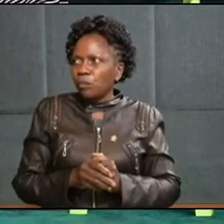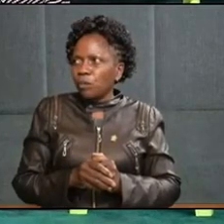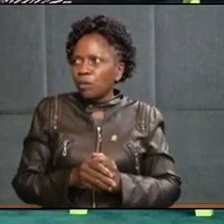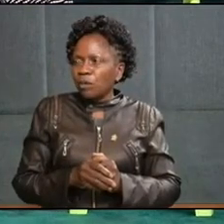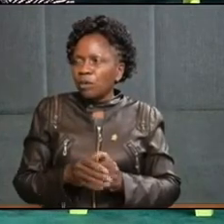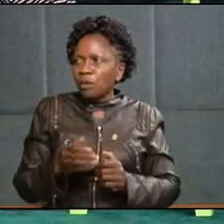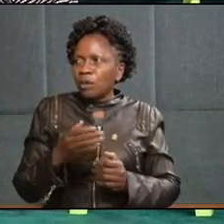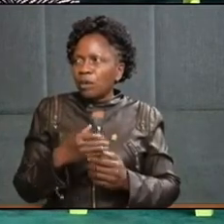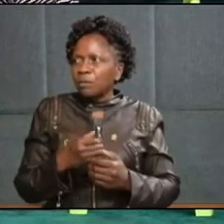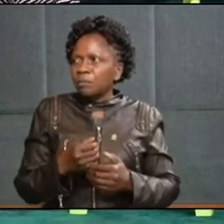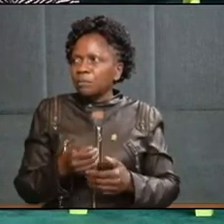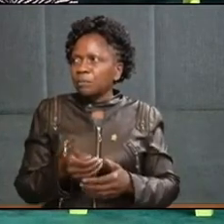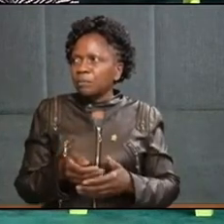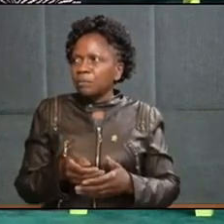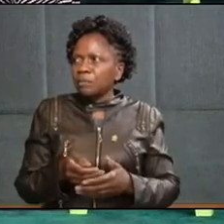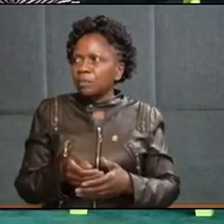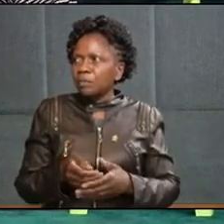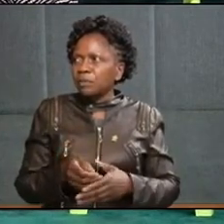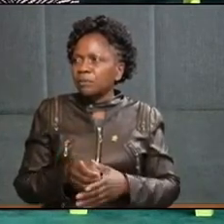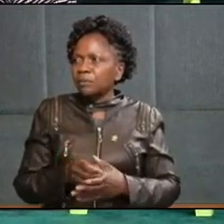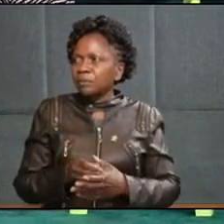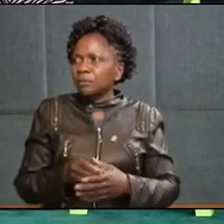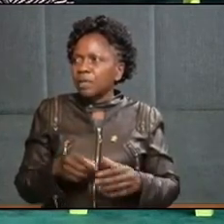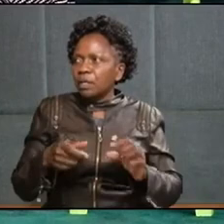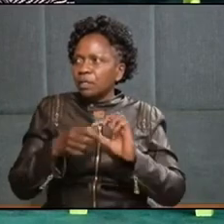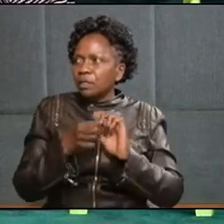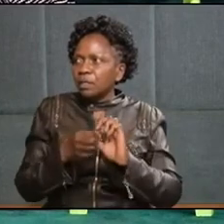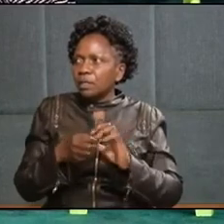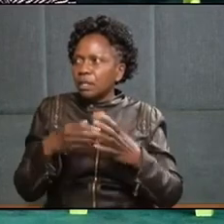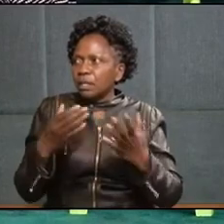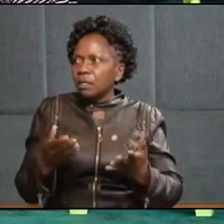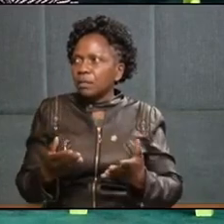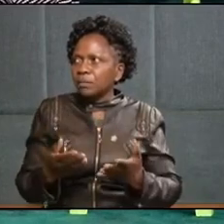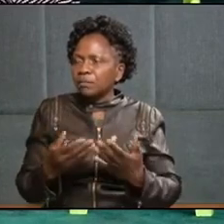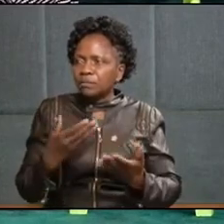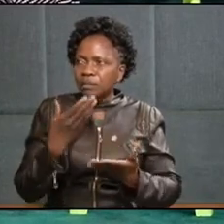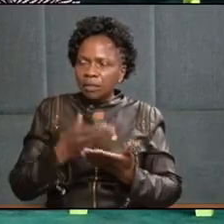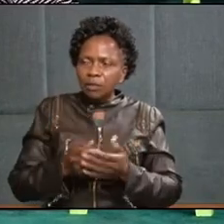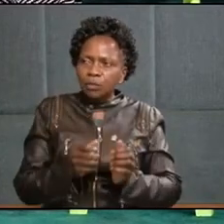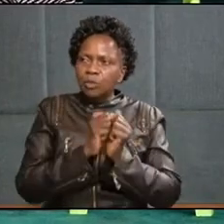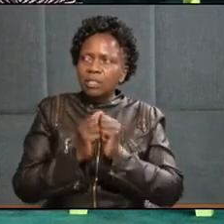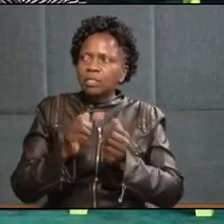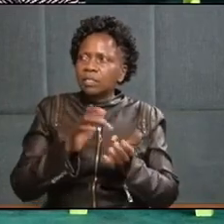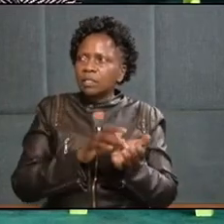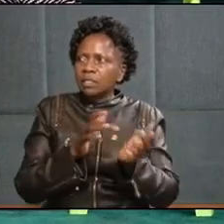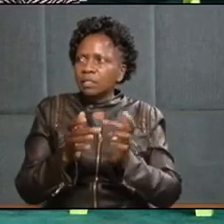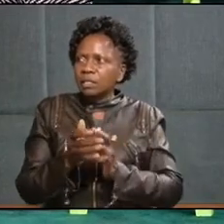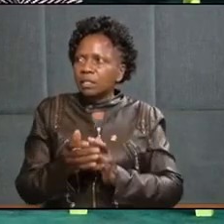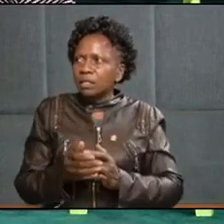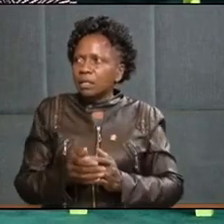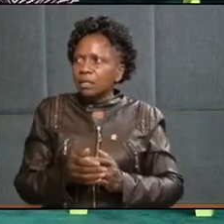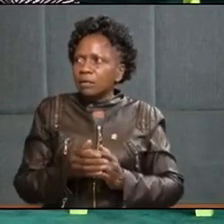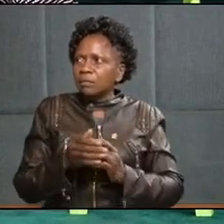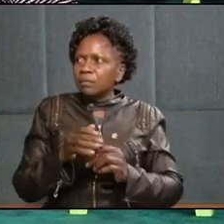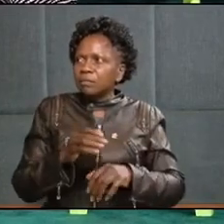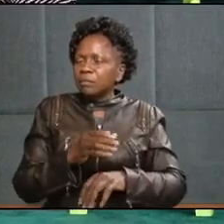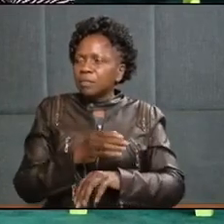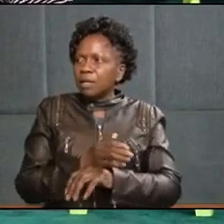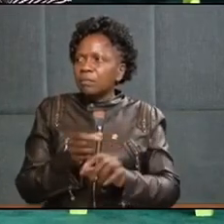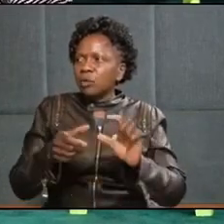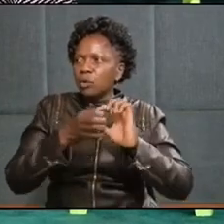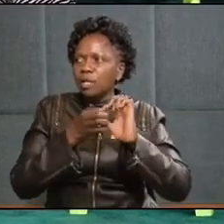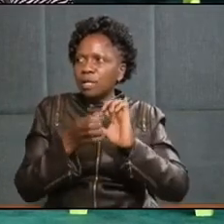I am wrapped up, I am tied up, I am tangled up with Jesus. I am wrapped up, I